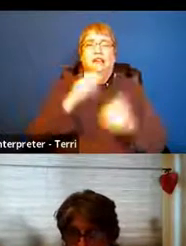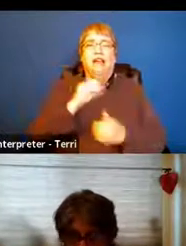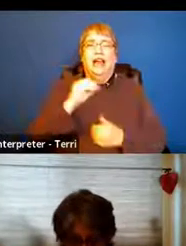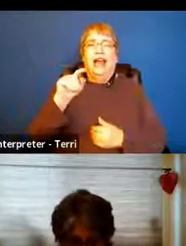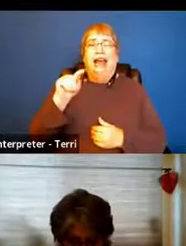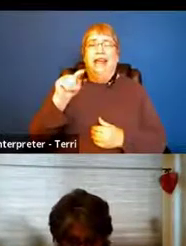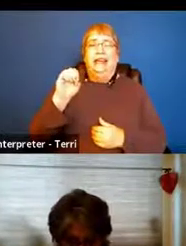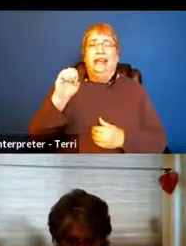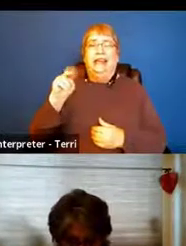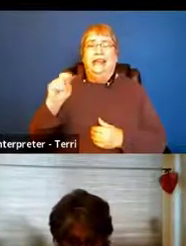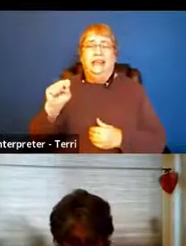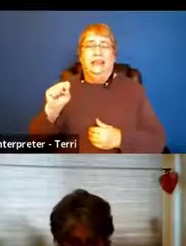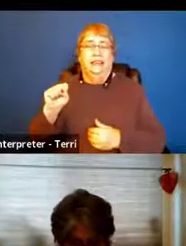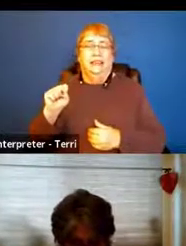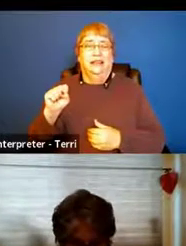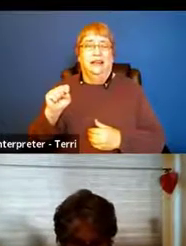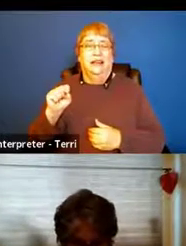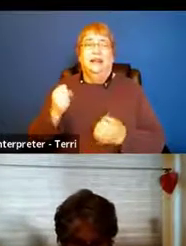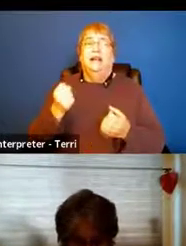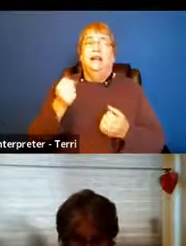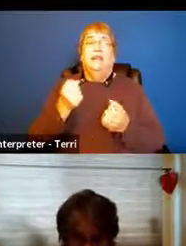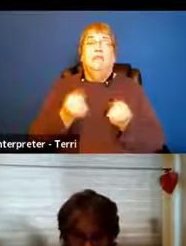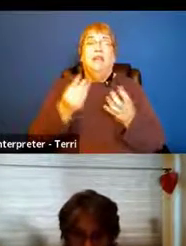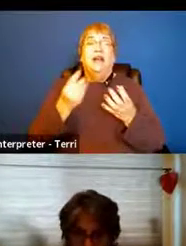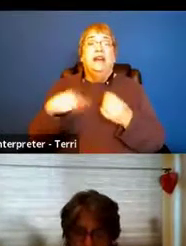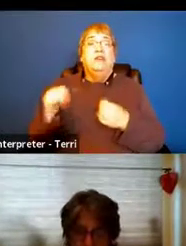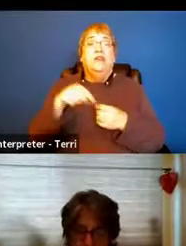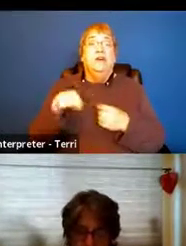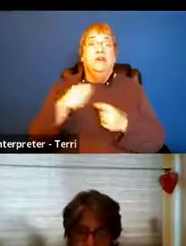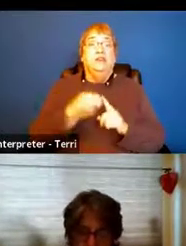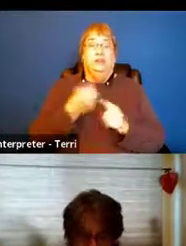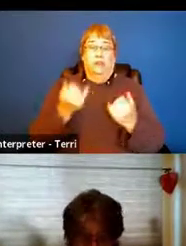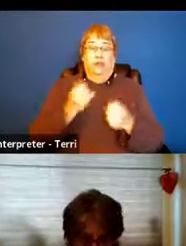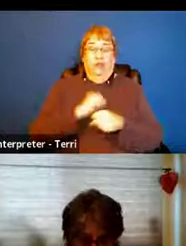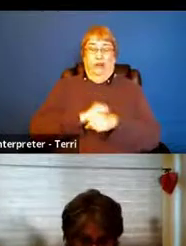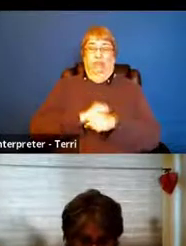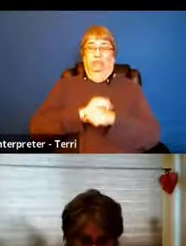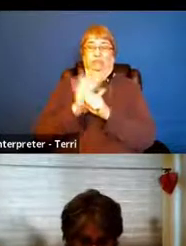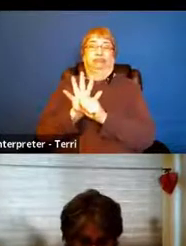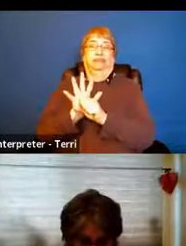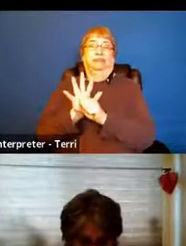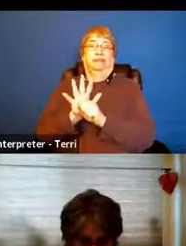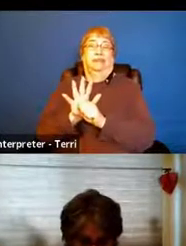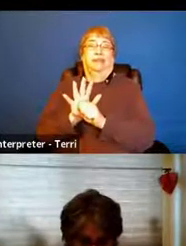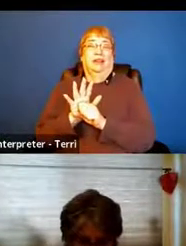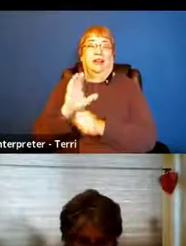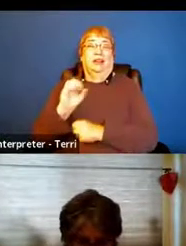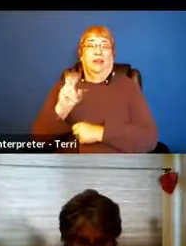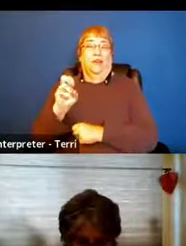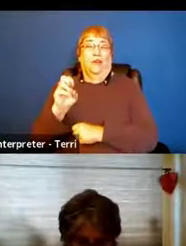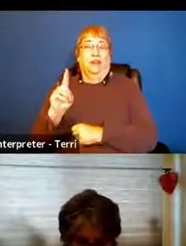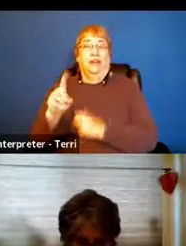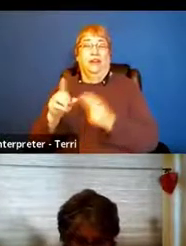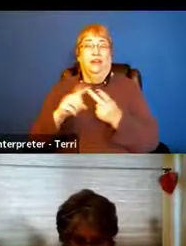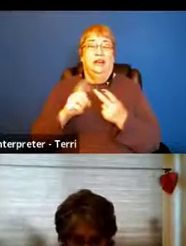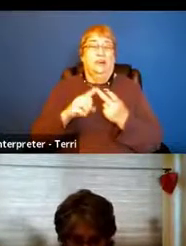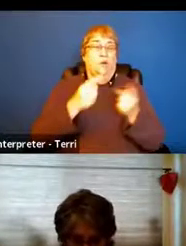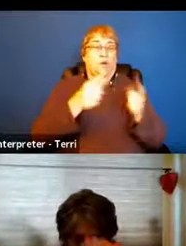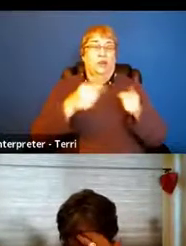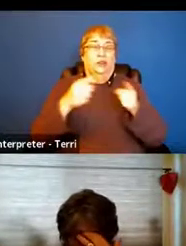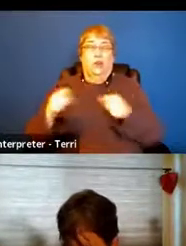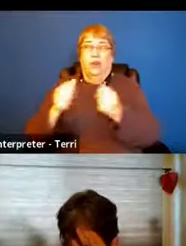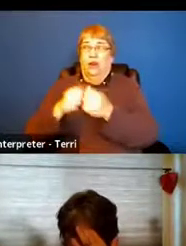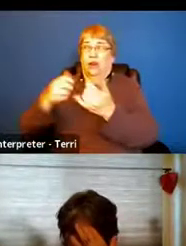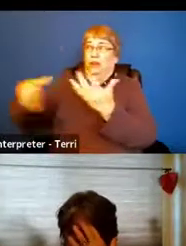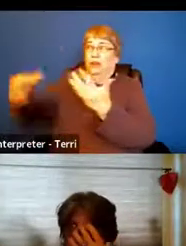us. And a lot of these are stemming from the current pandemic that we find ourselves in, the current events that are going on in our